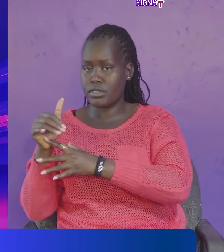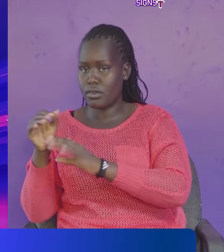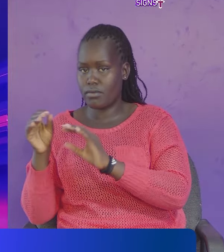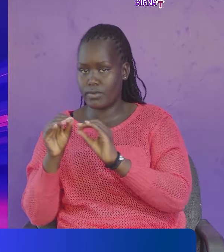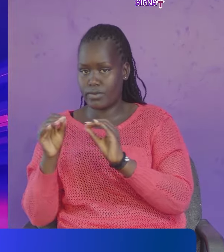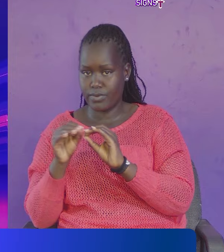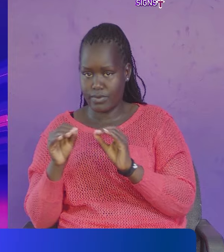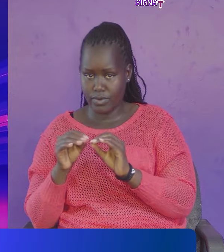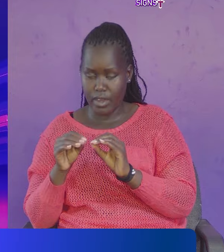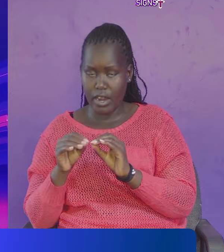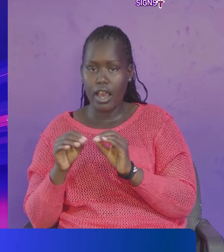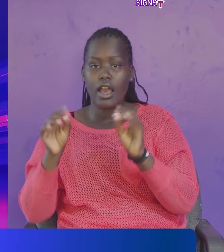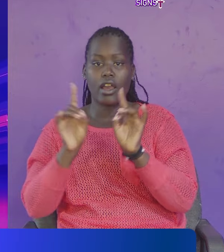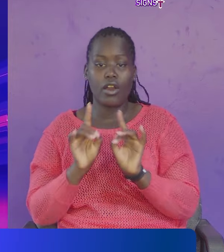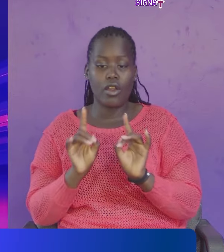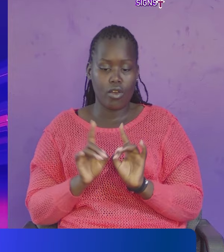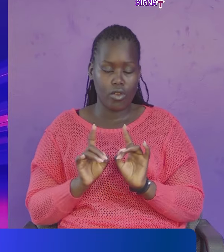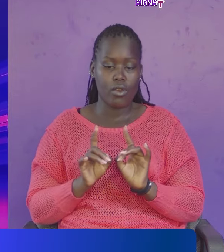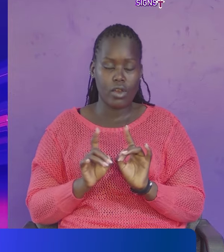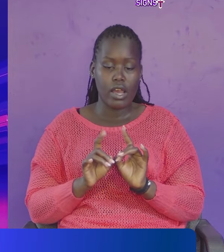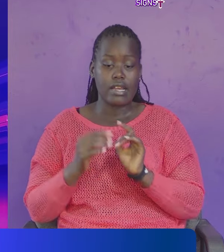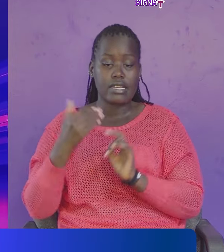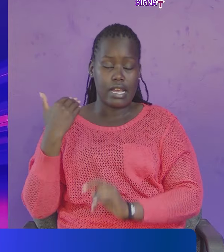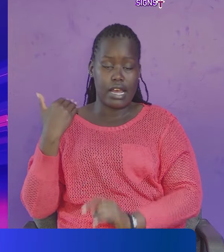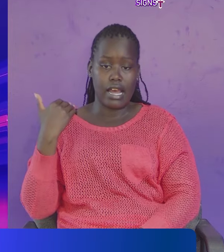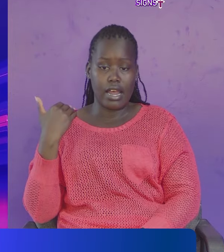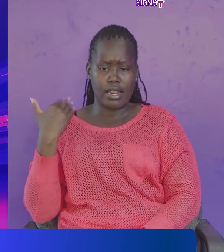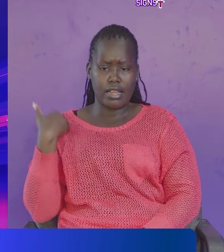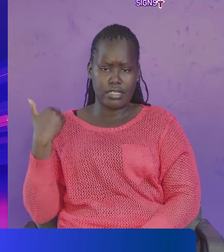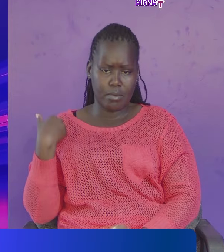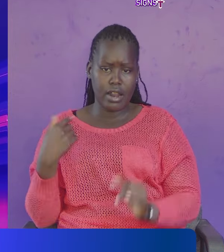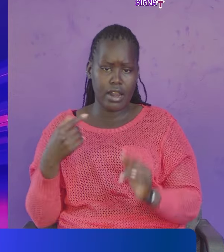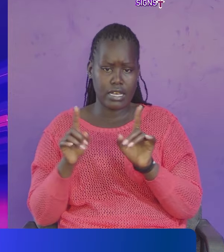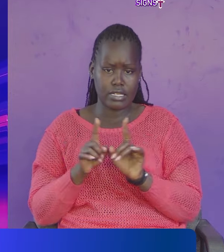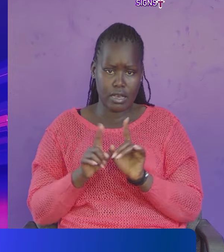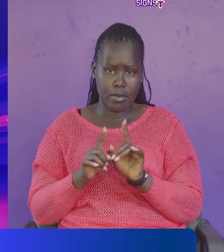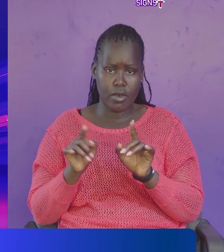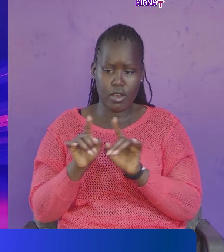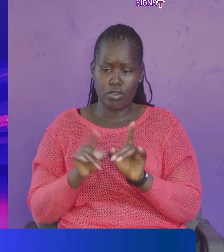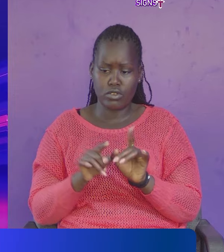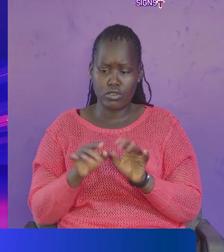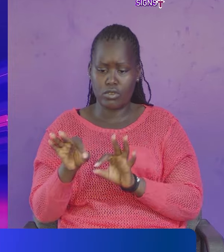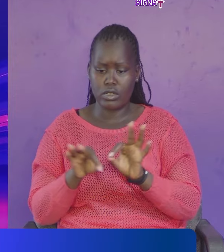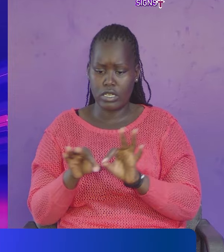country. The pattern is disturbingly similar, and unexplained